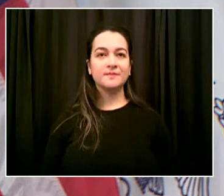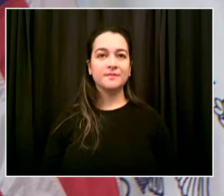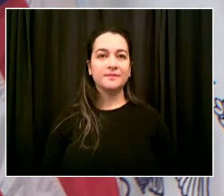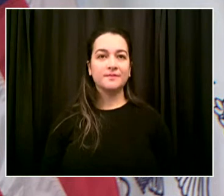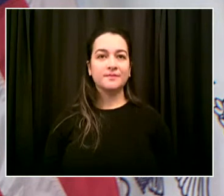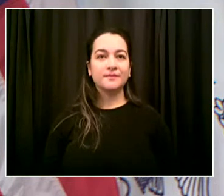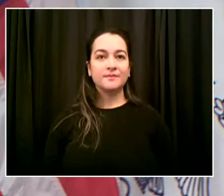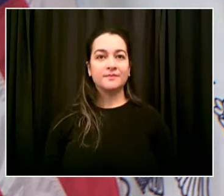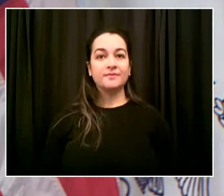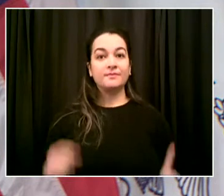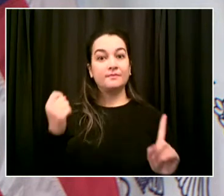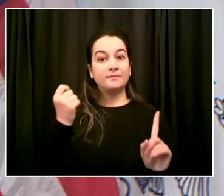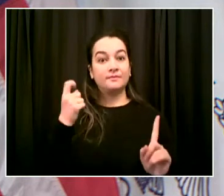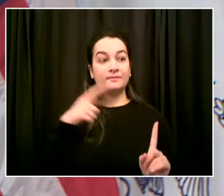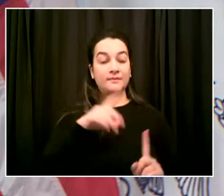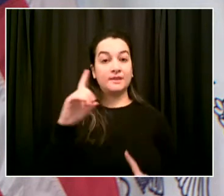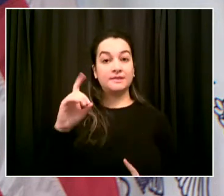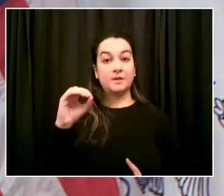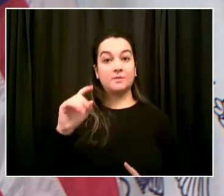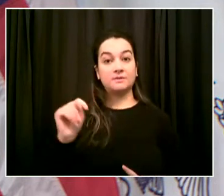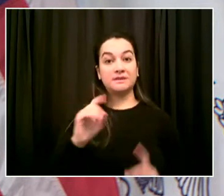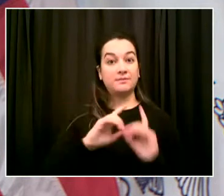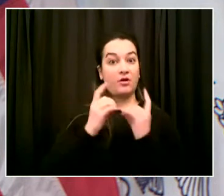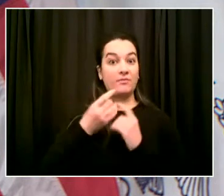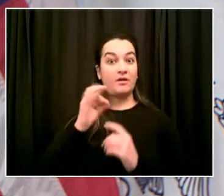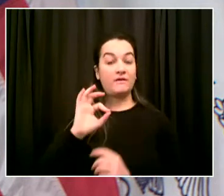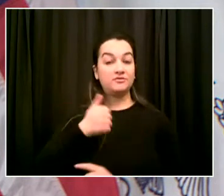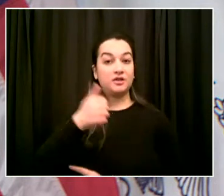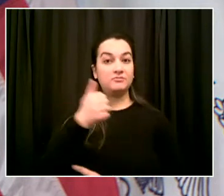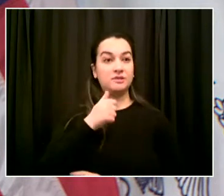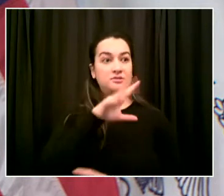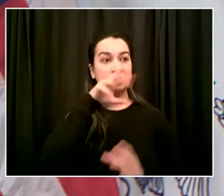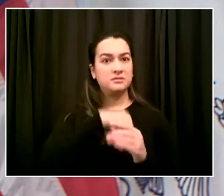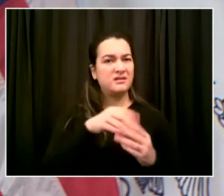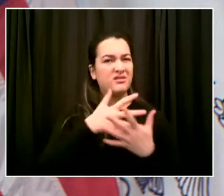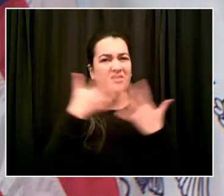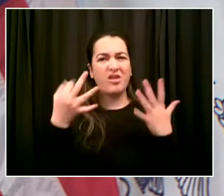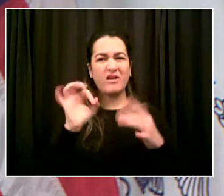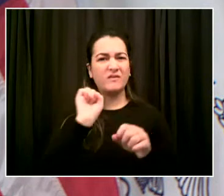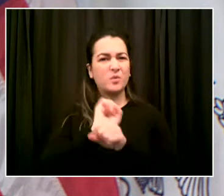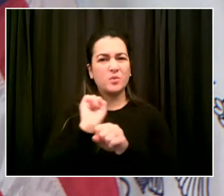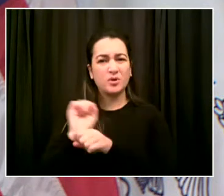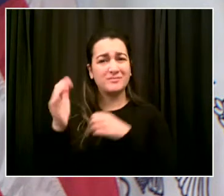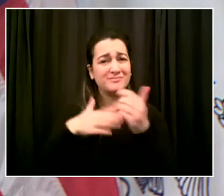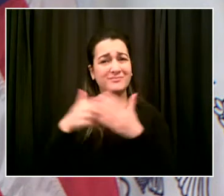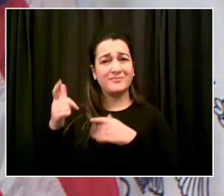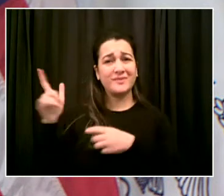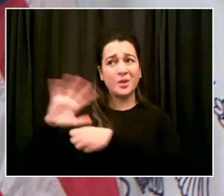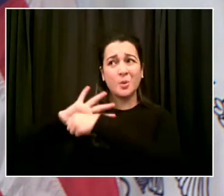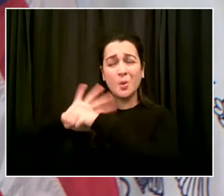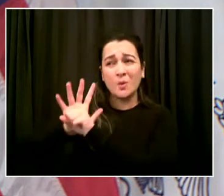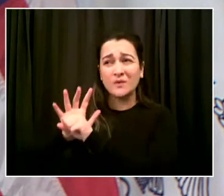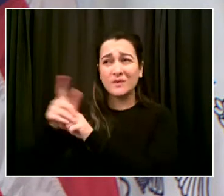productive years in its history. And the mayor's State of the City address set the table for an even more ambitious year to